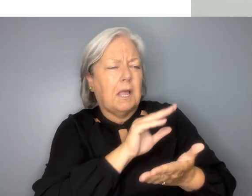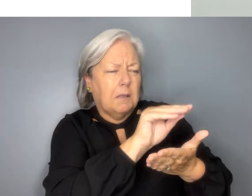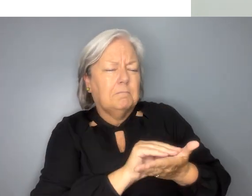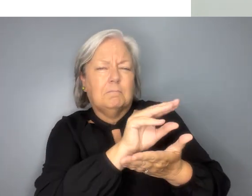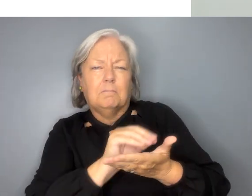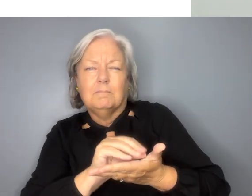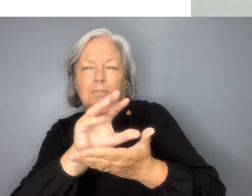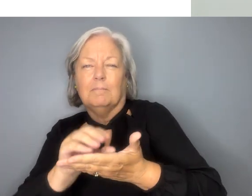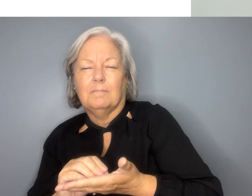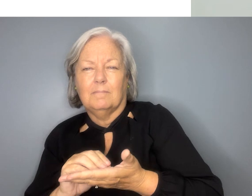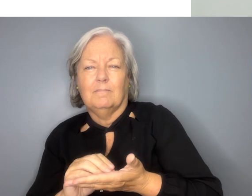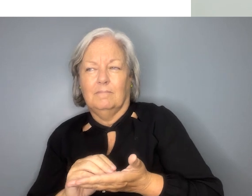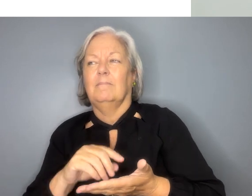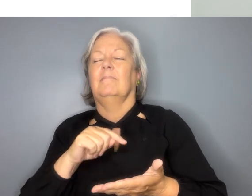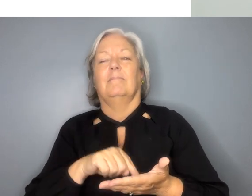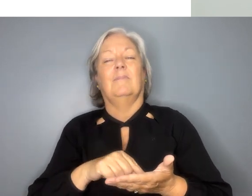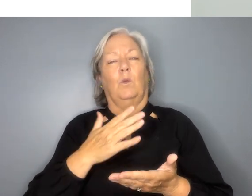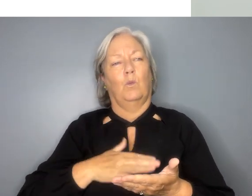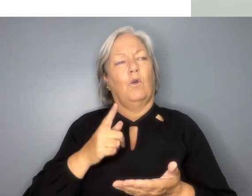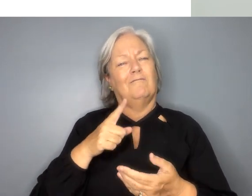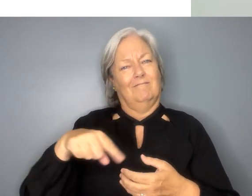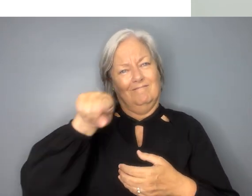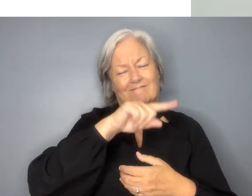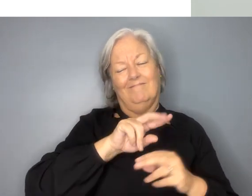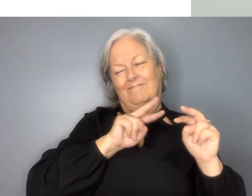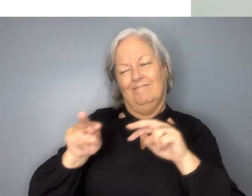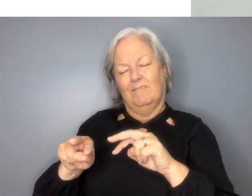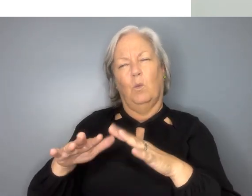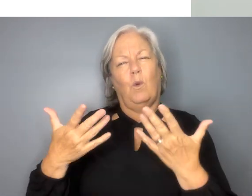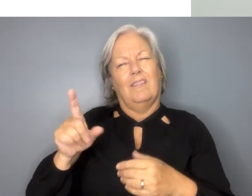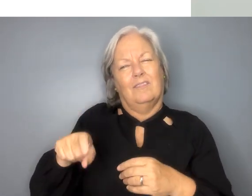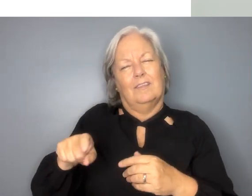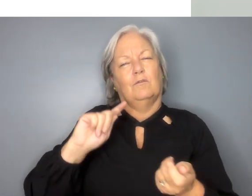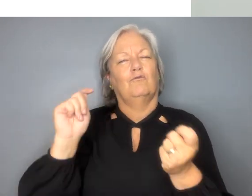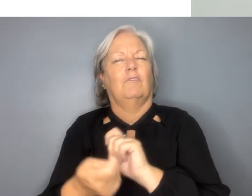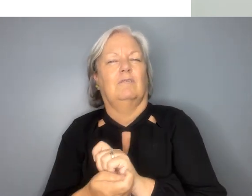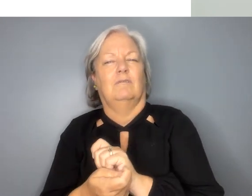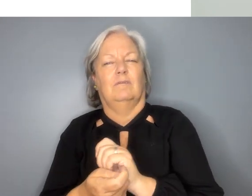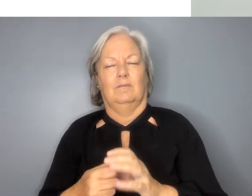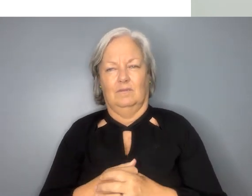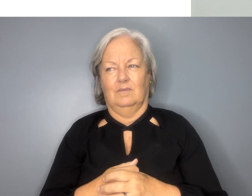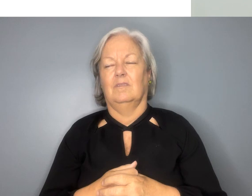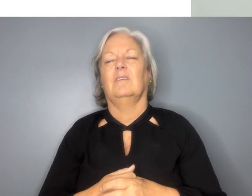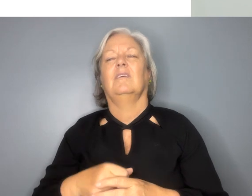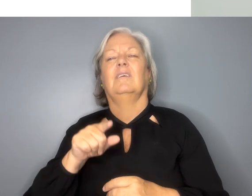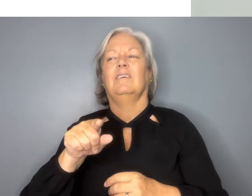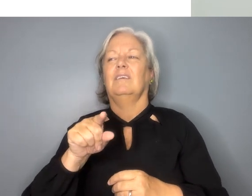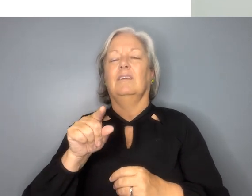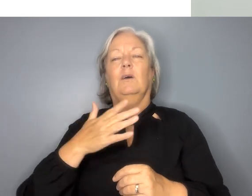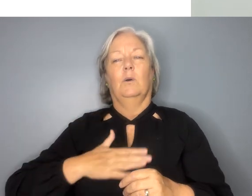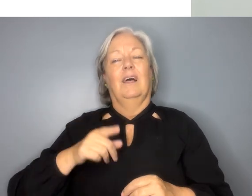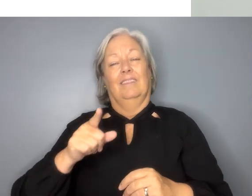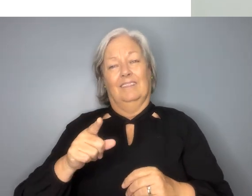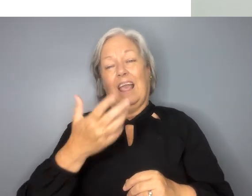our underrepresented community and afford national attention to the need for change. Critically, such change rests